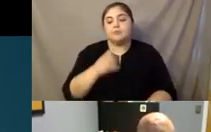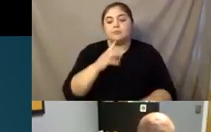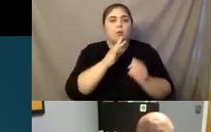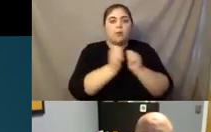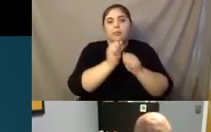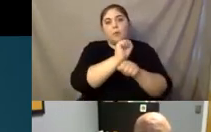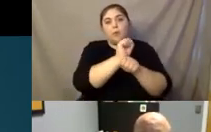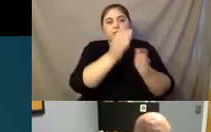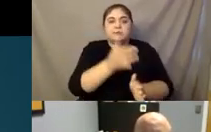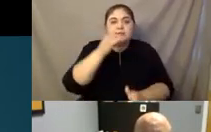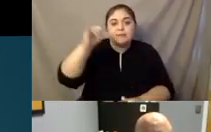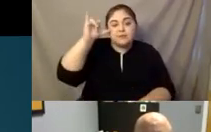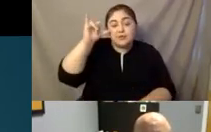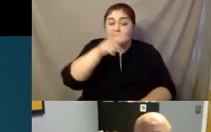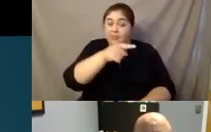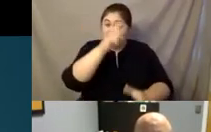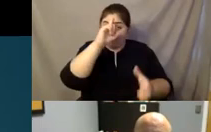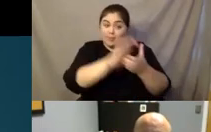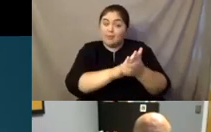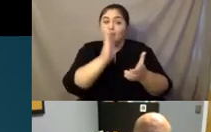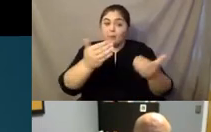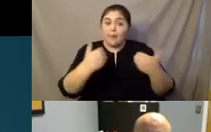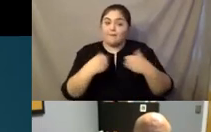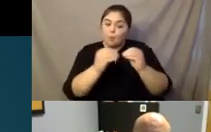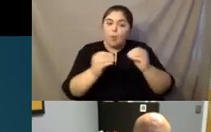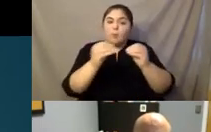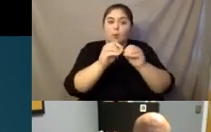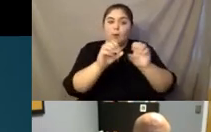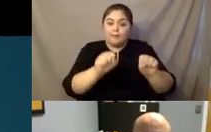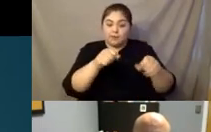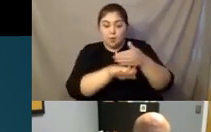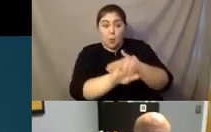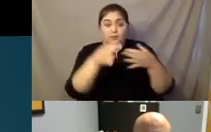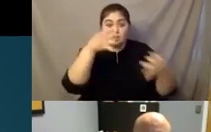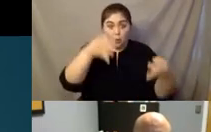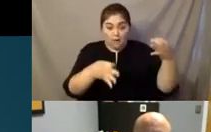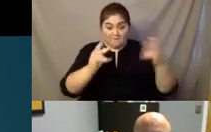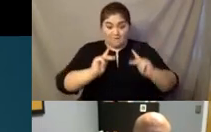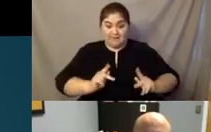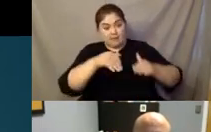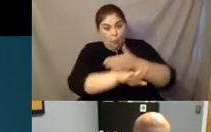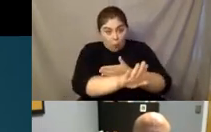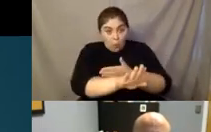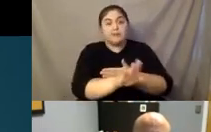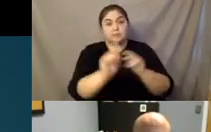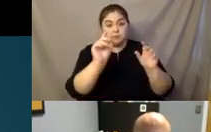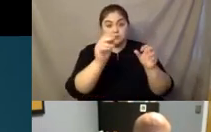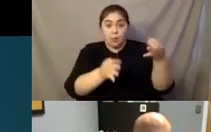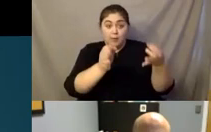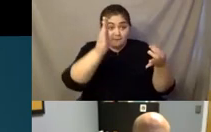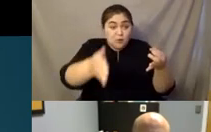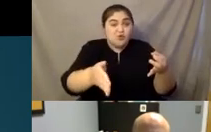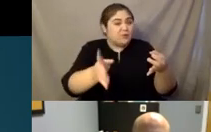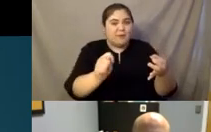and they believe that we will be having more ability to go into court physically in the near future, but it's going to